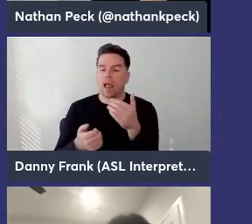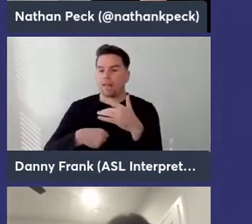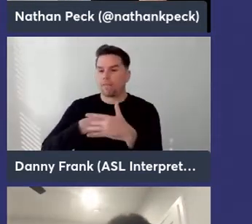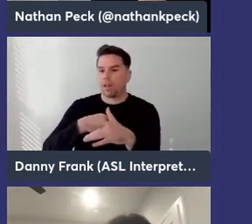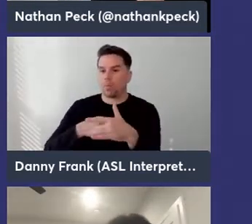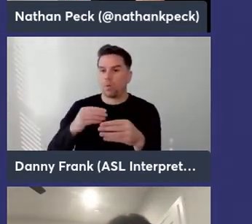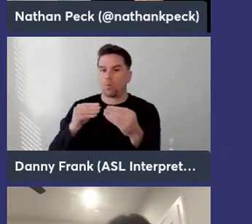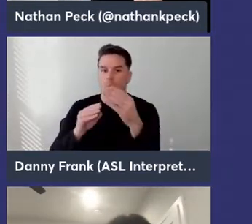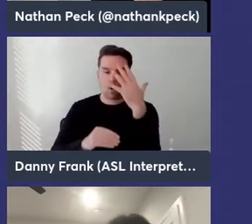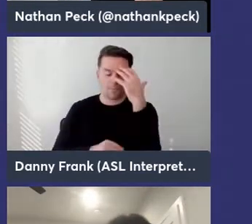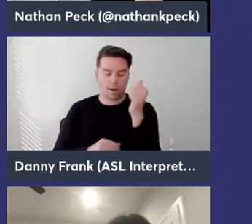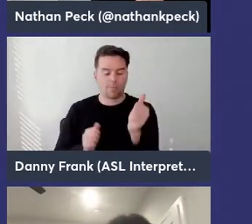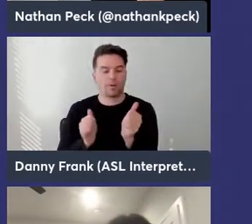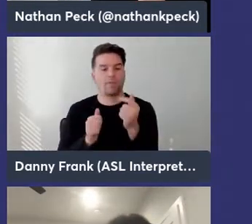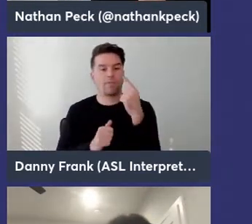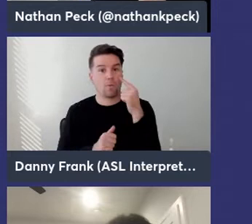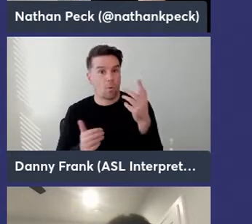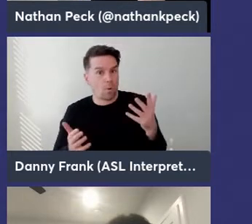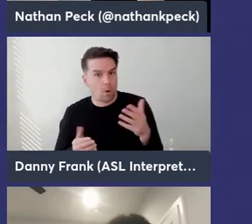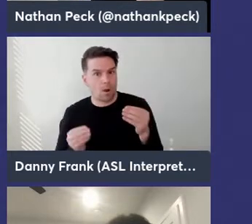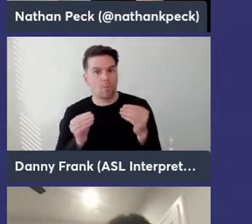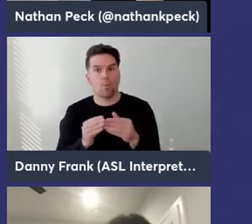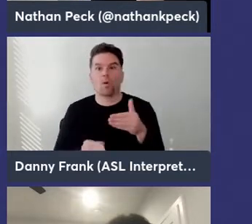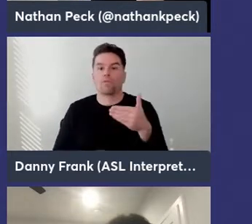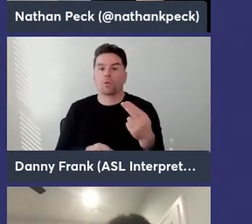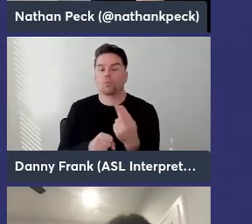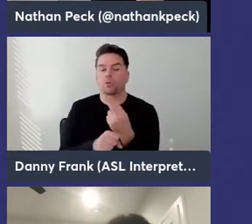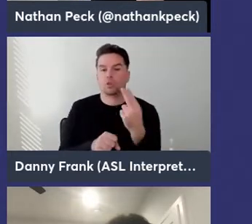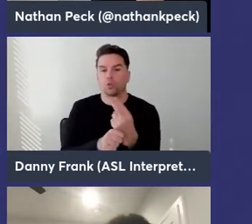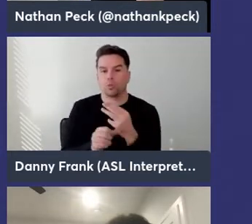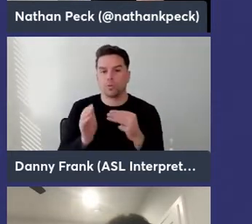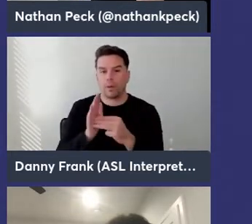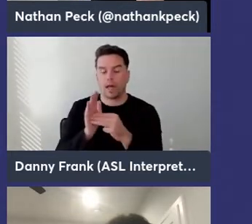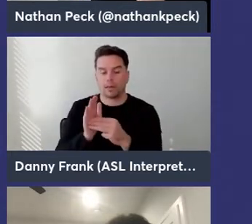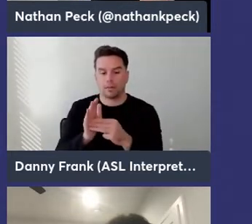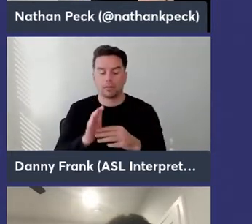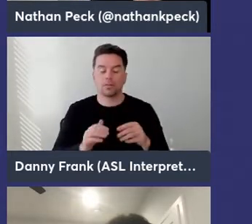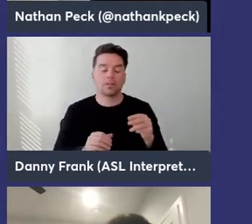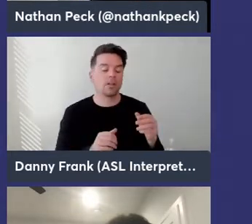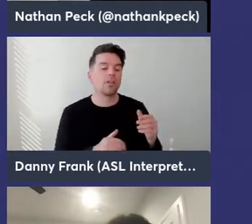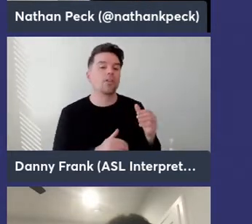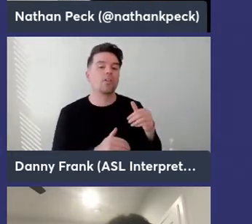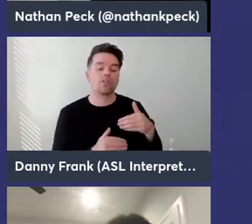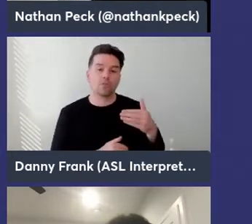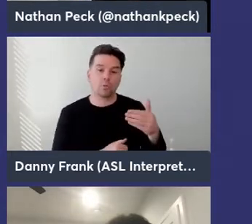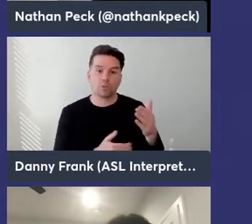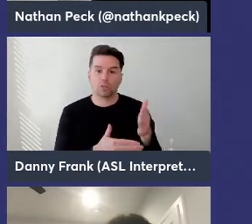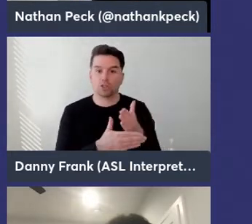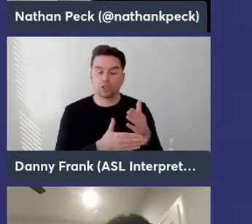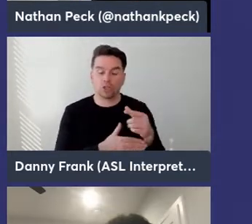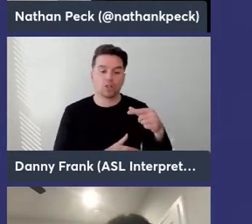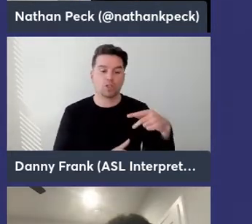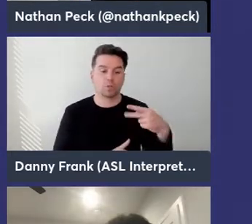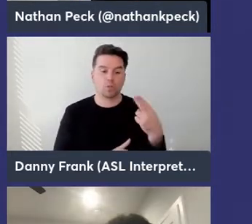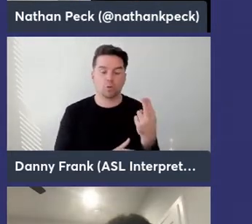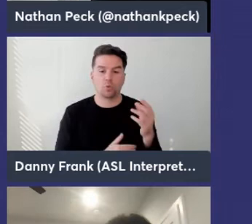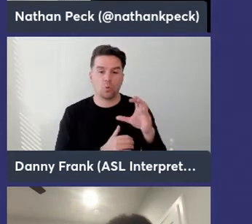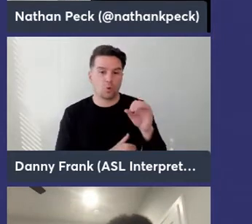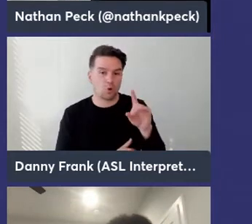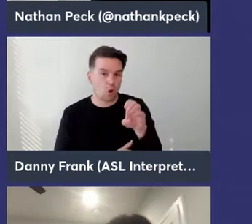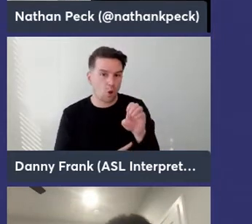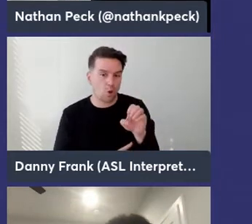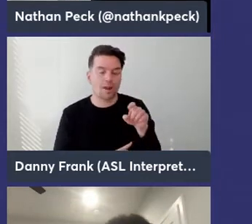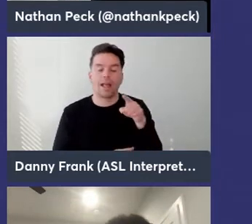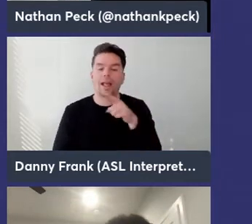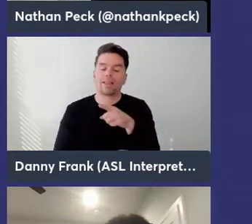models. All the models are effectively sharing the GPU core, and the model copies are optimized to give